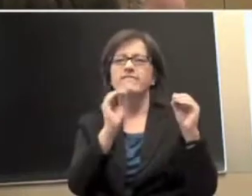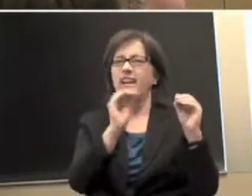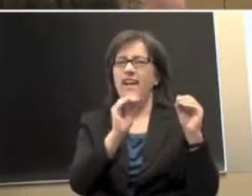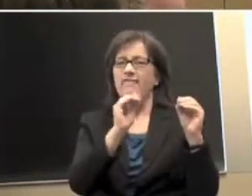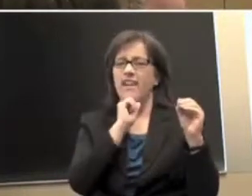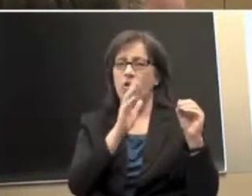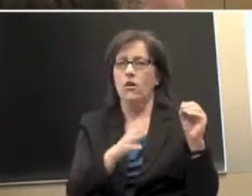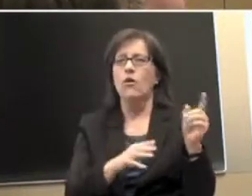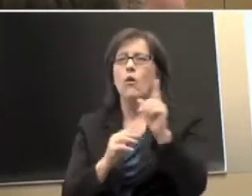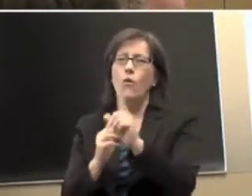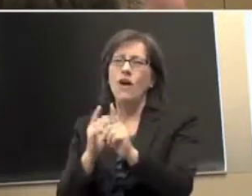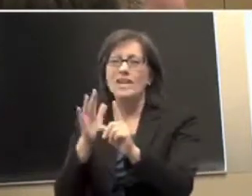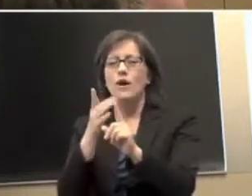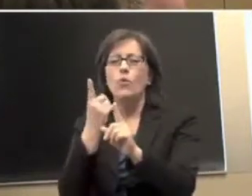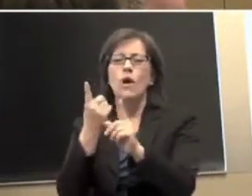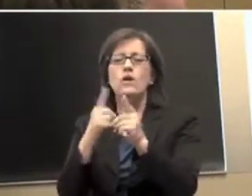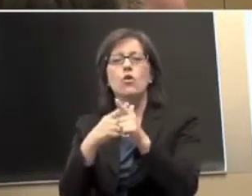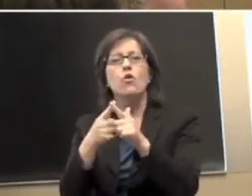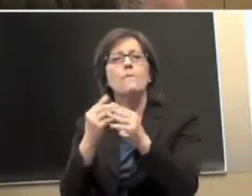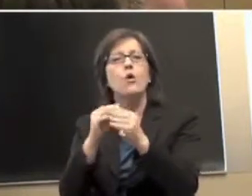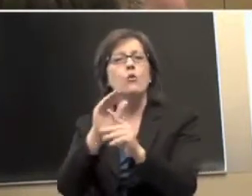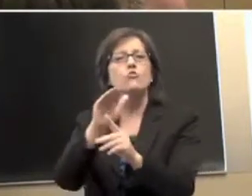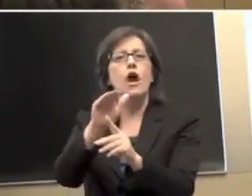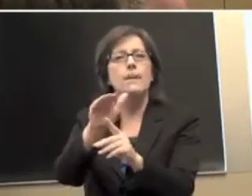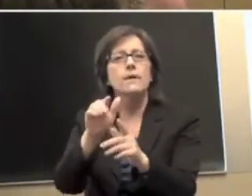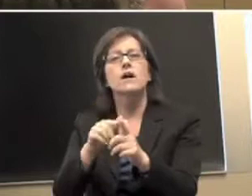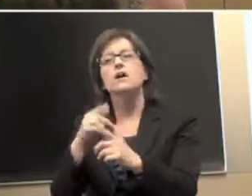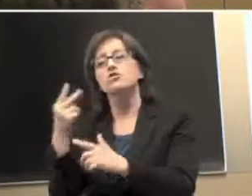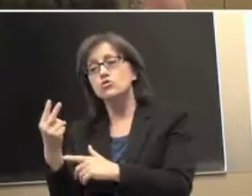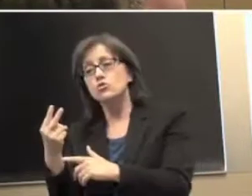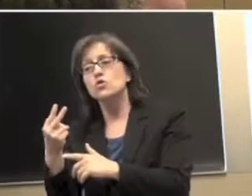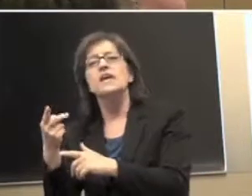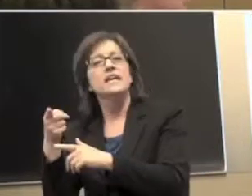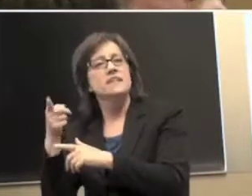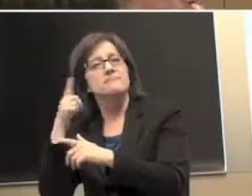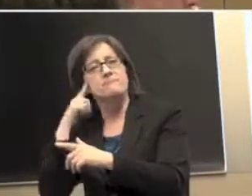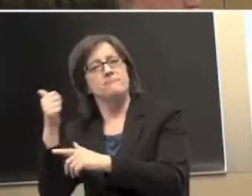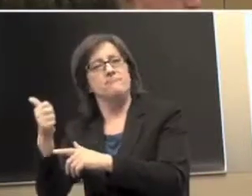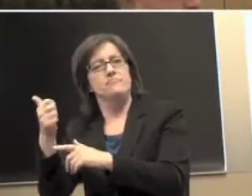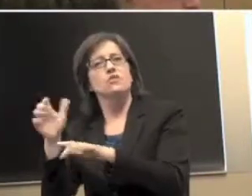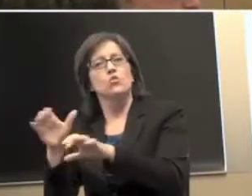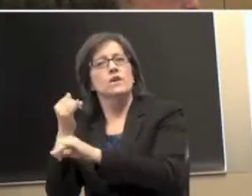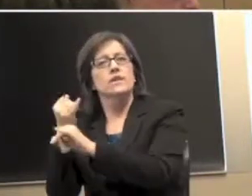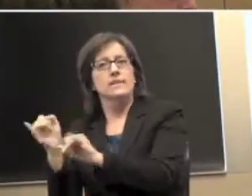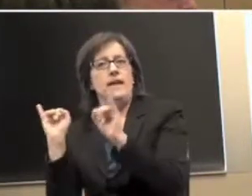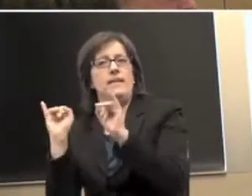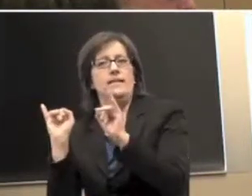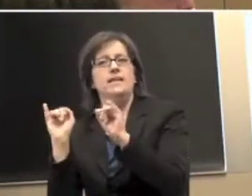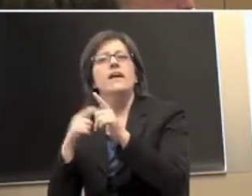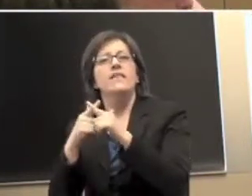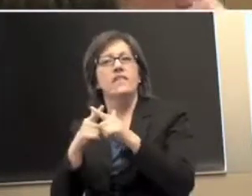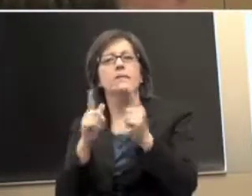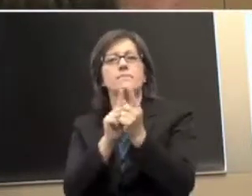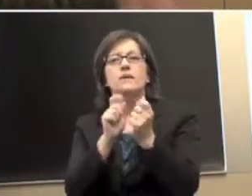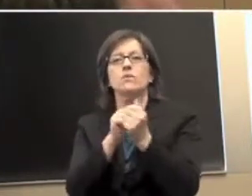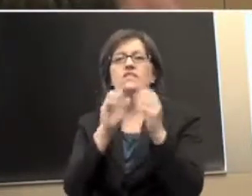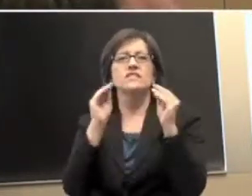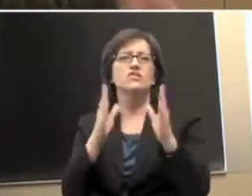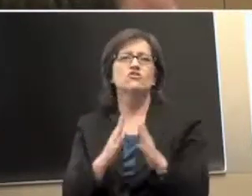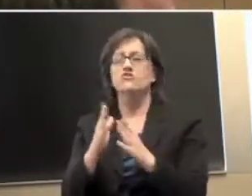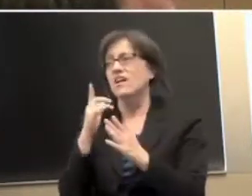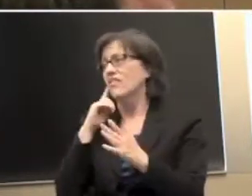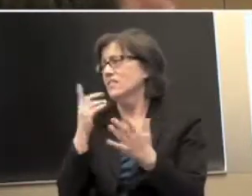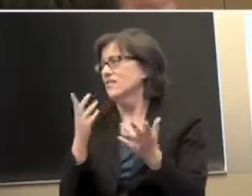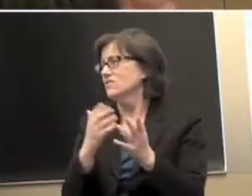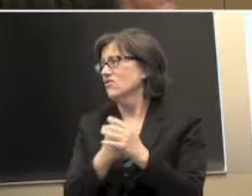1 or more teacher prompts, and 2, did he do this independently? And then we would meet and review that with the teachers. I think we hit everything,